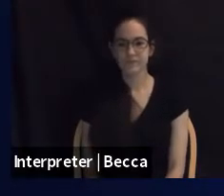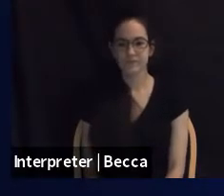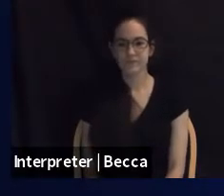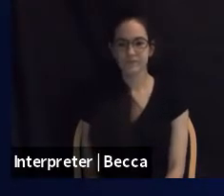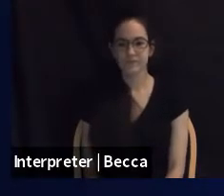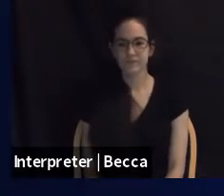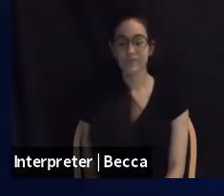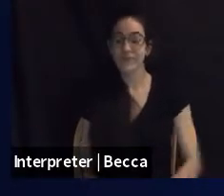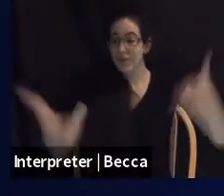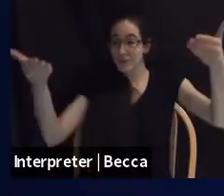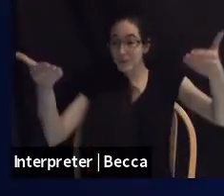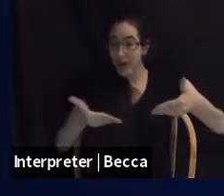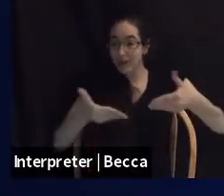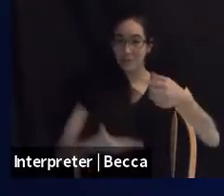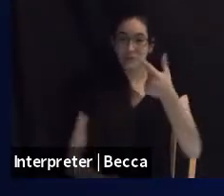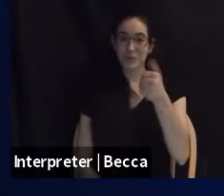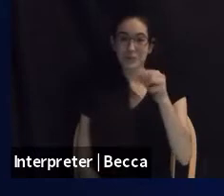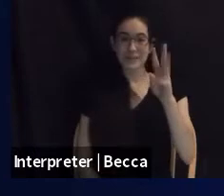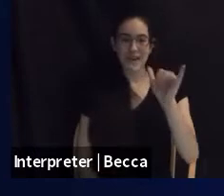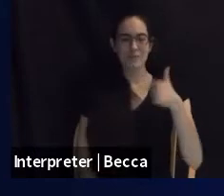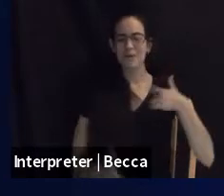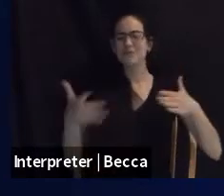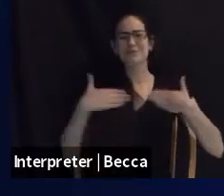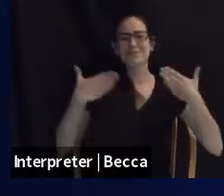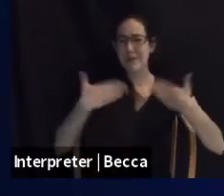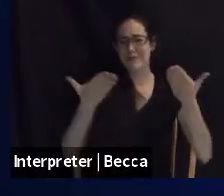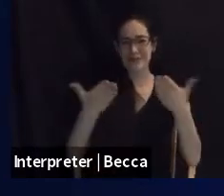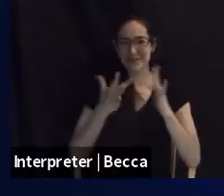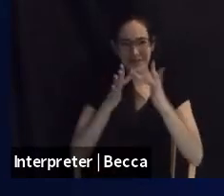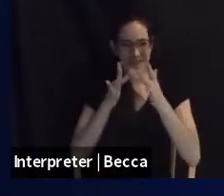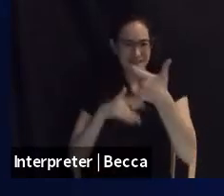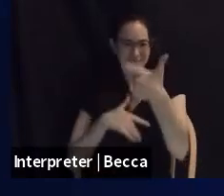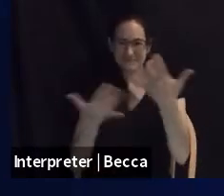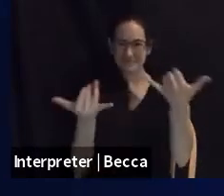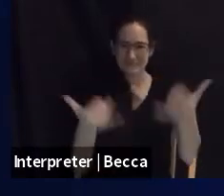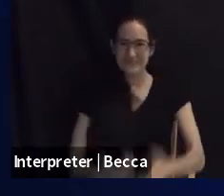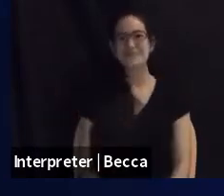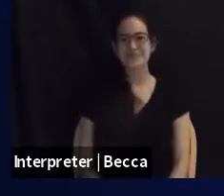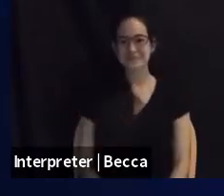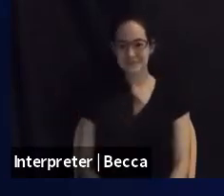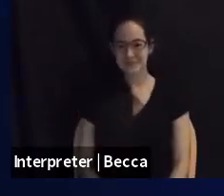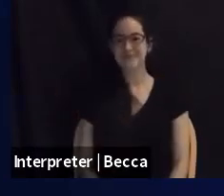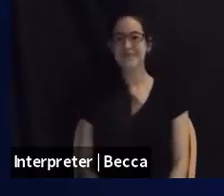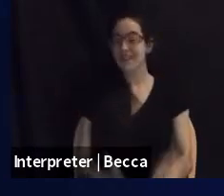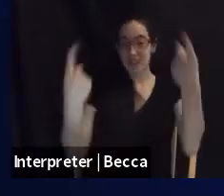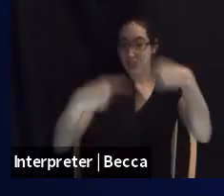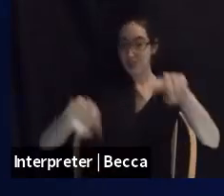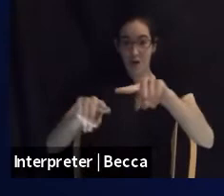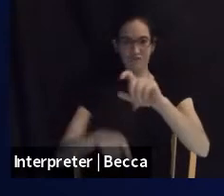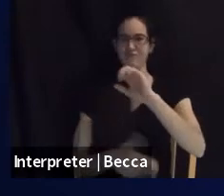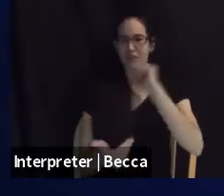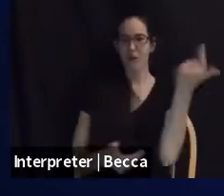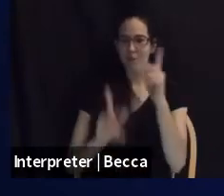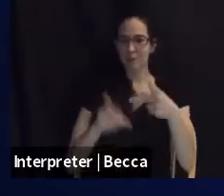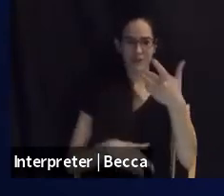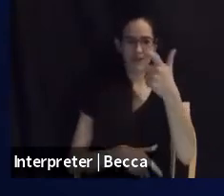Well, welcome to Gateway. We're so glad that you have joined us online. And here's the key. Everybody is online this